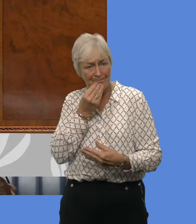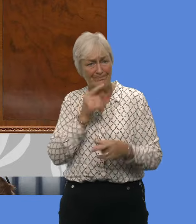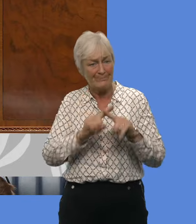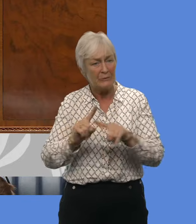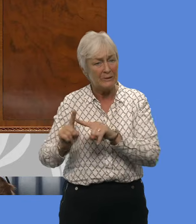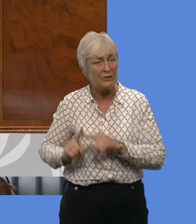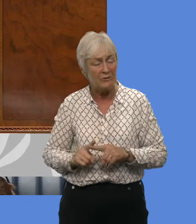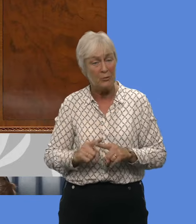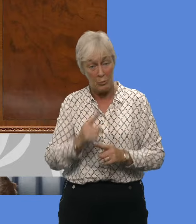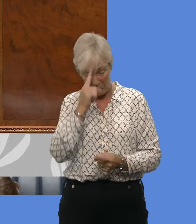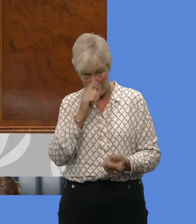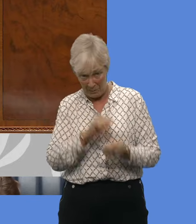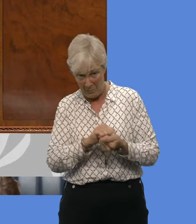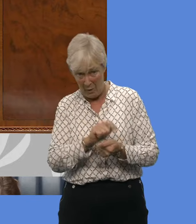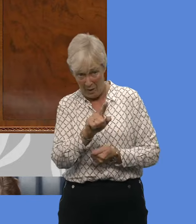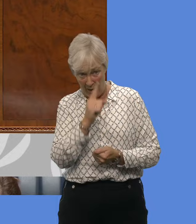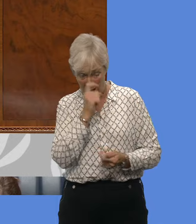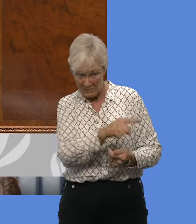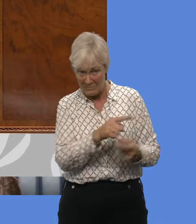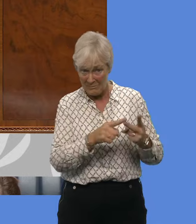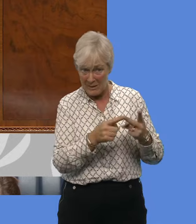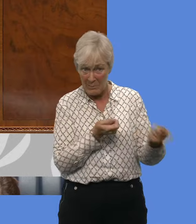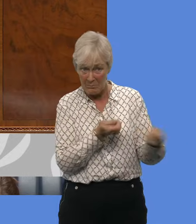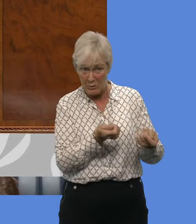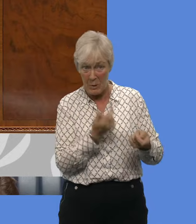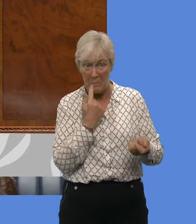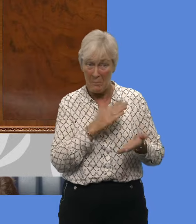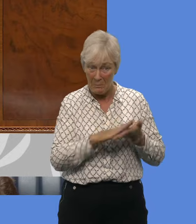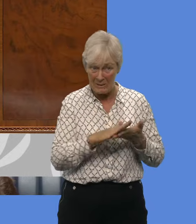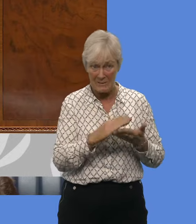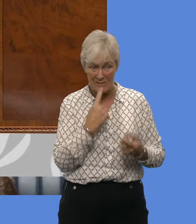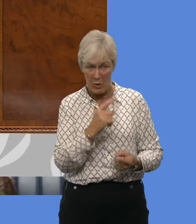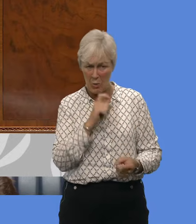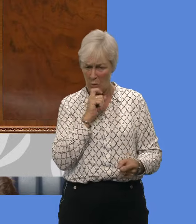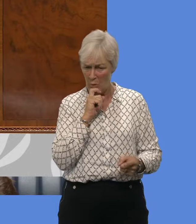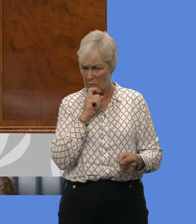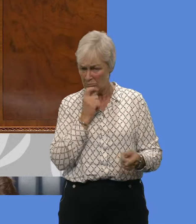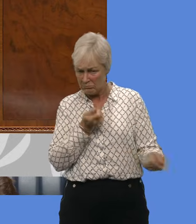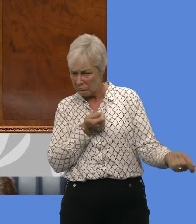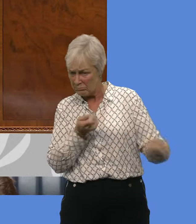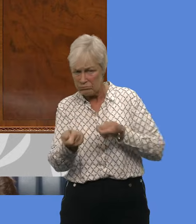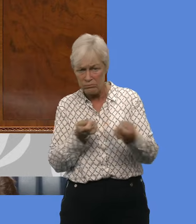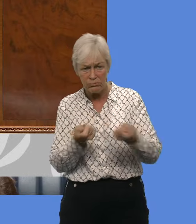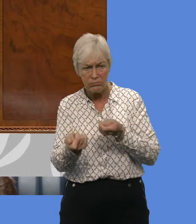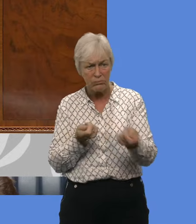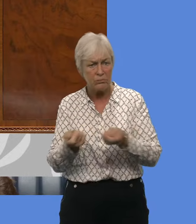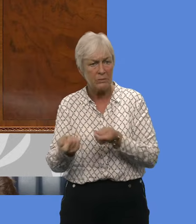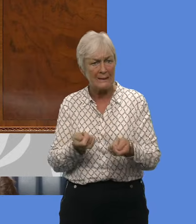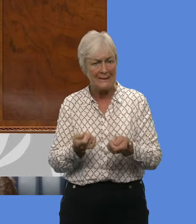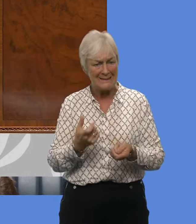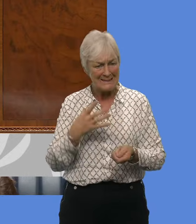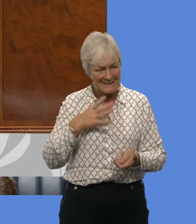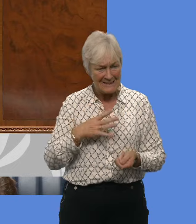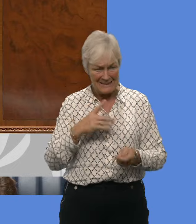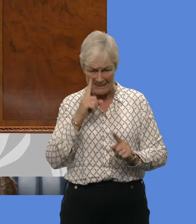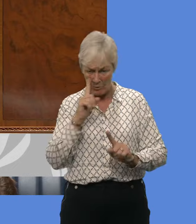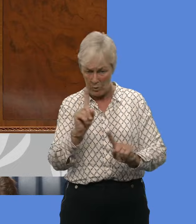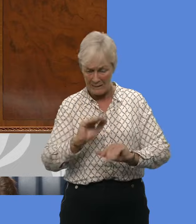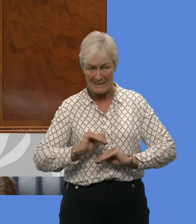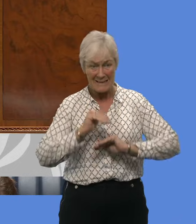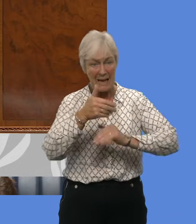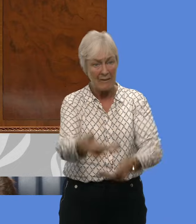mind, can the Junior Minister outline who is coordinating the cross-departmental approach that needs to be taken in order to deliver